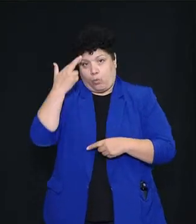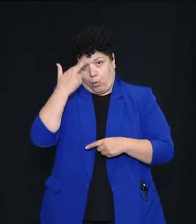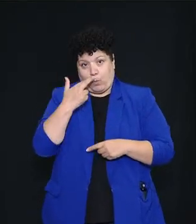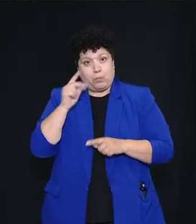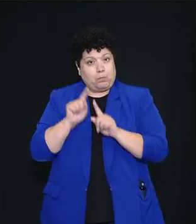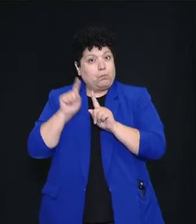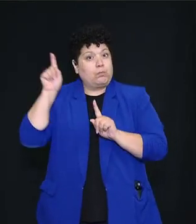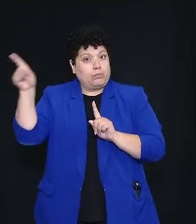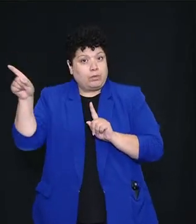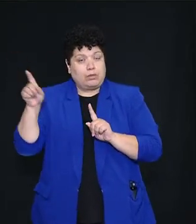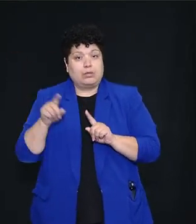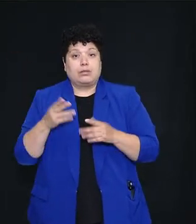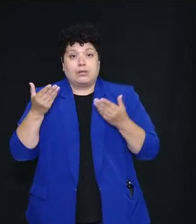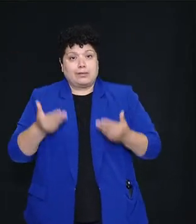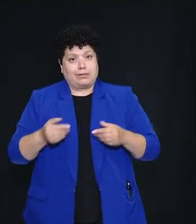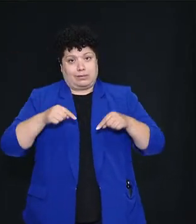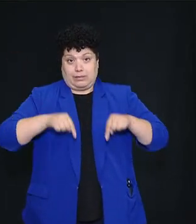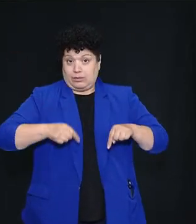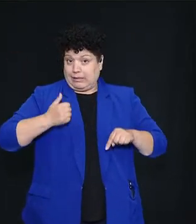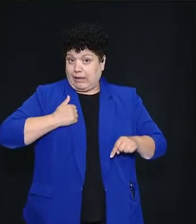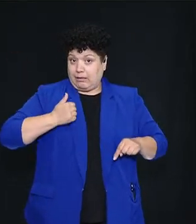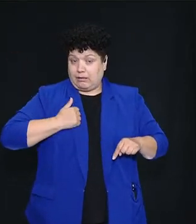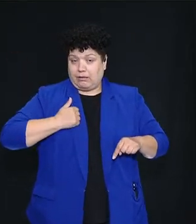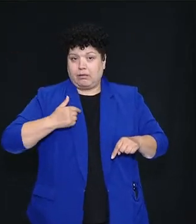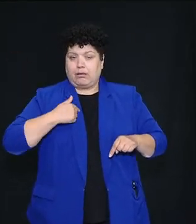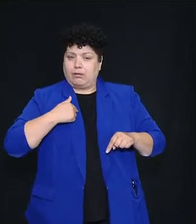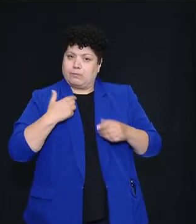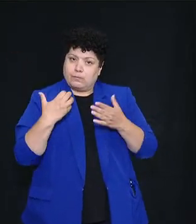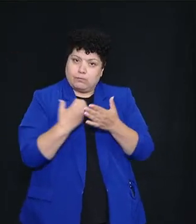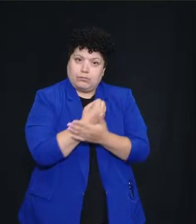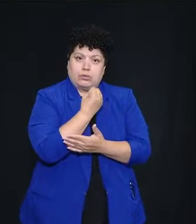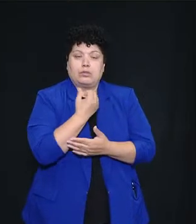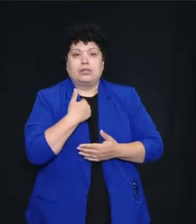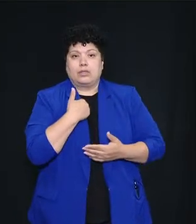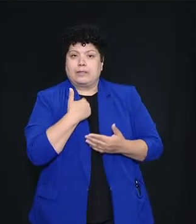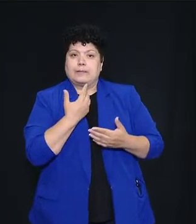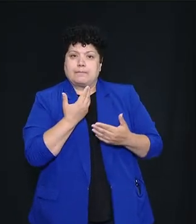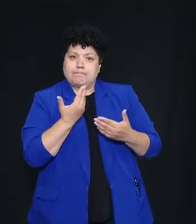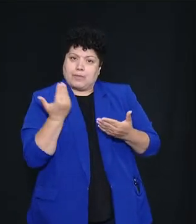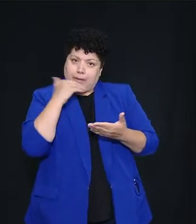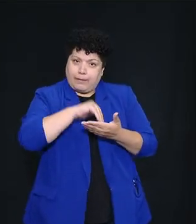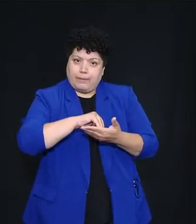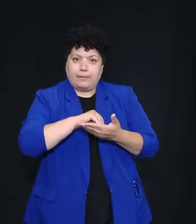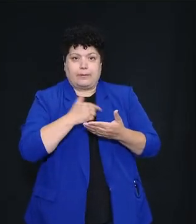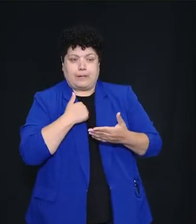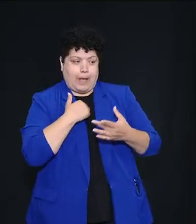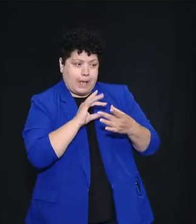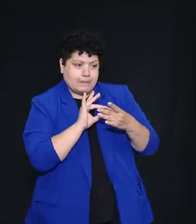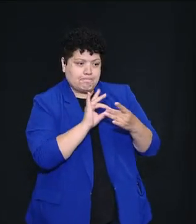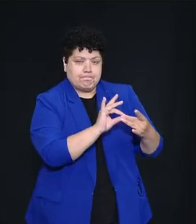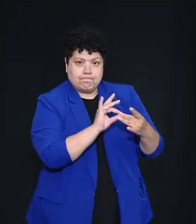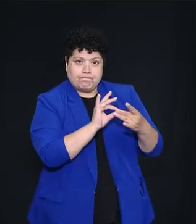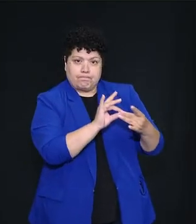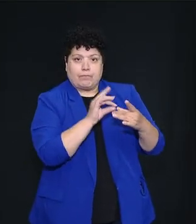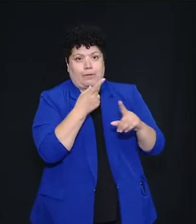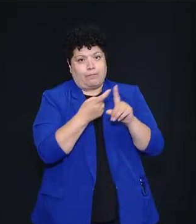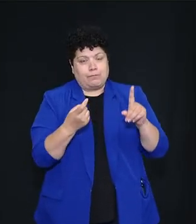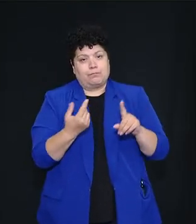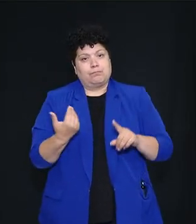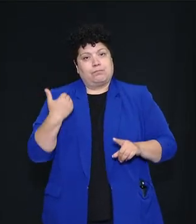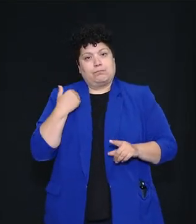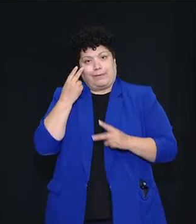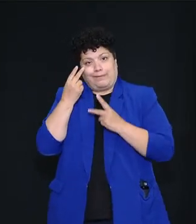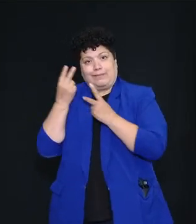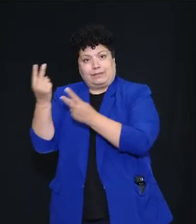able, here in Canada, to renew the good relations established there.